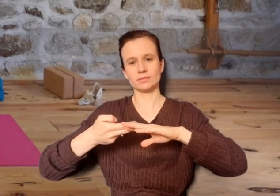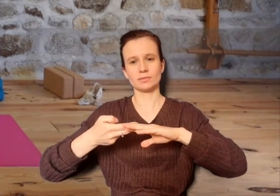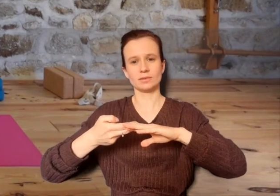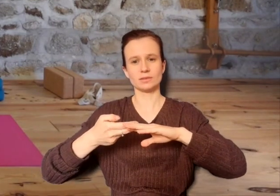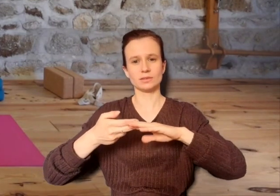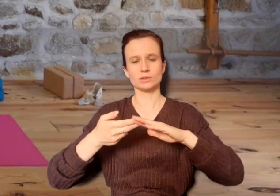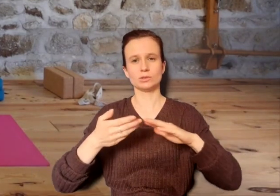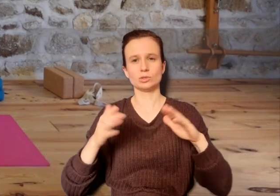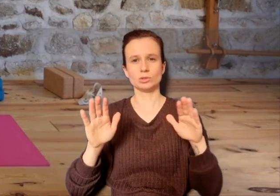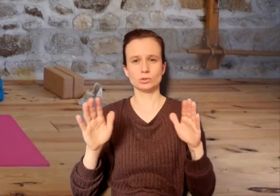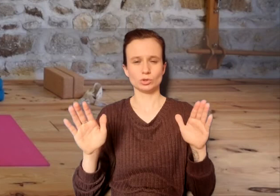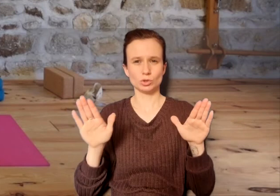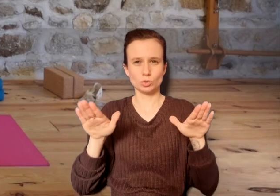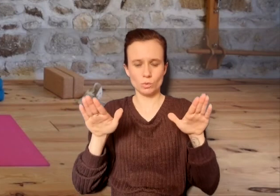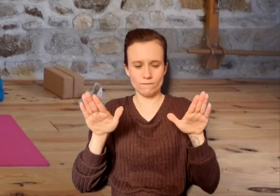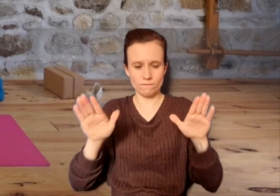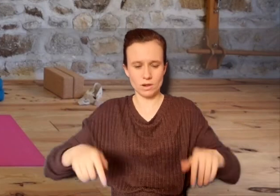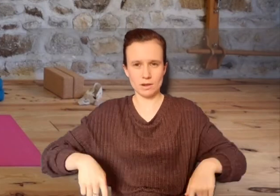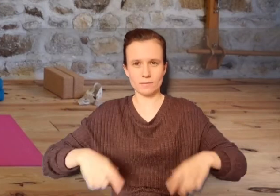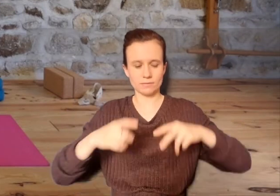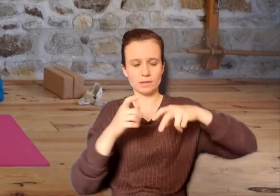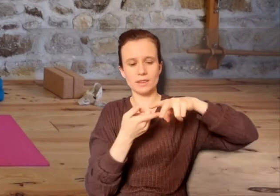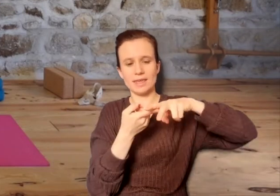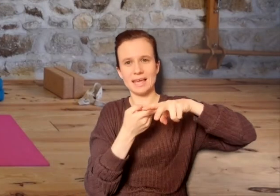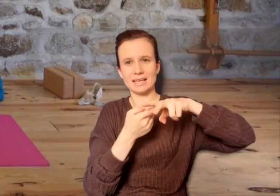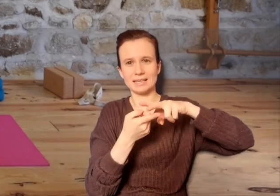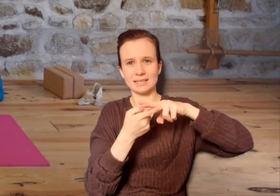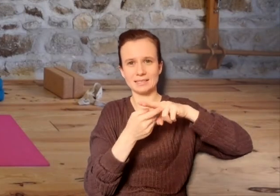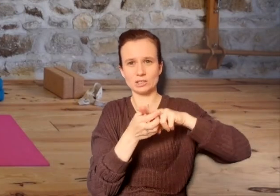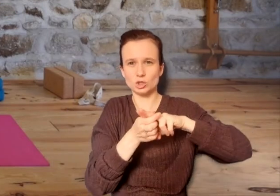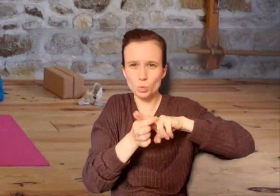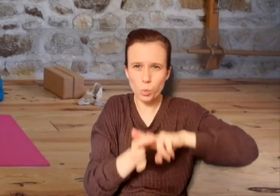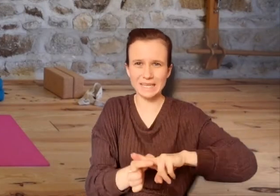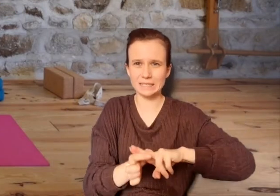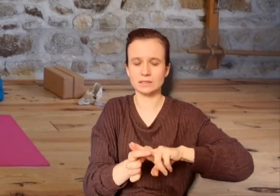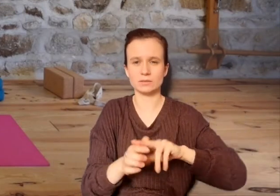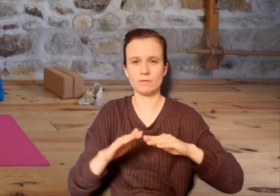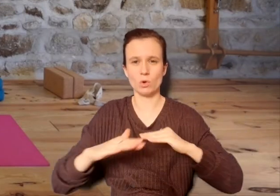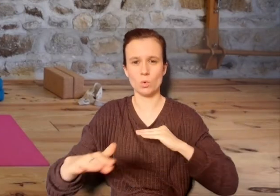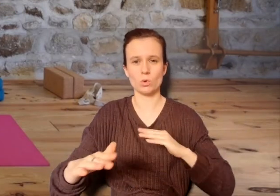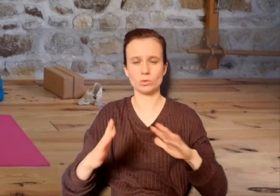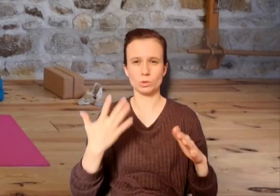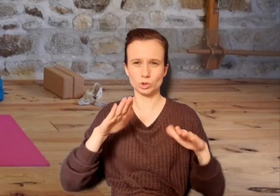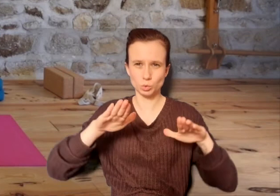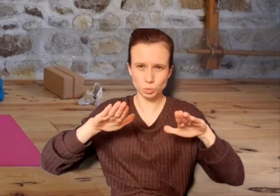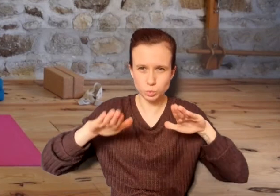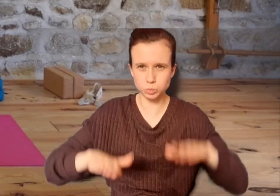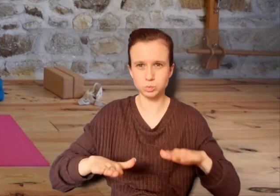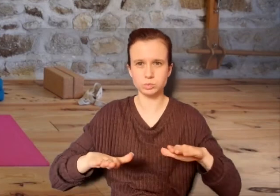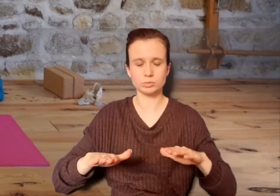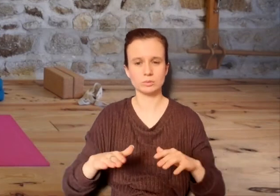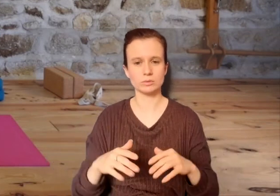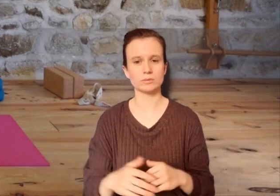and squeeze my thighs to the floor at the same time. So everything is nice and flat, trying to be squashed just